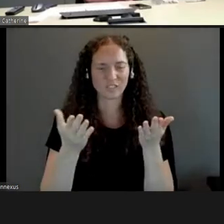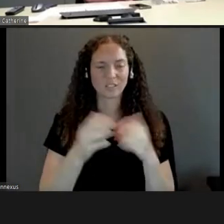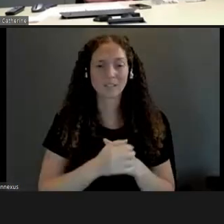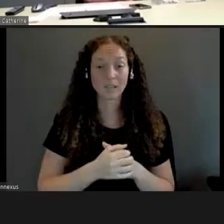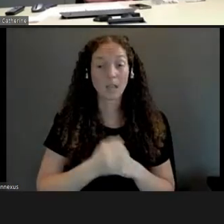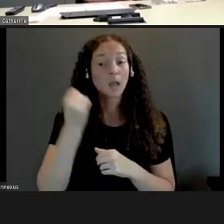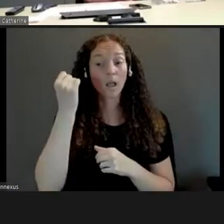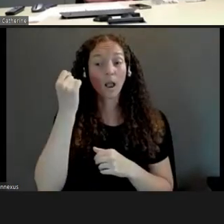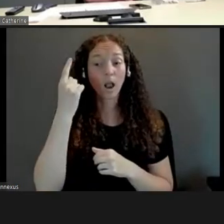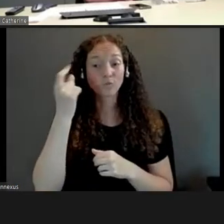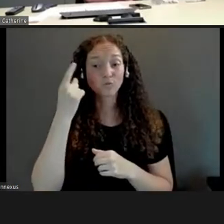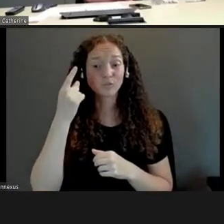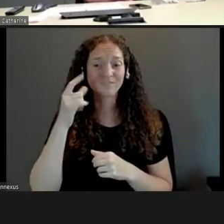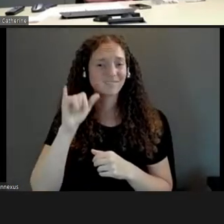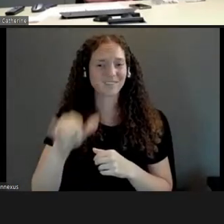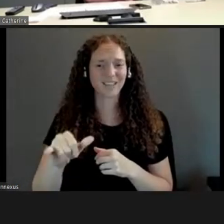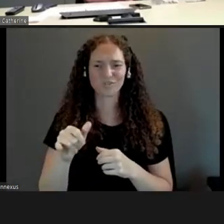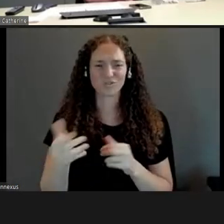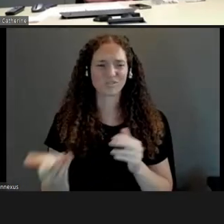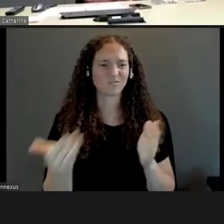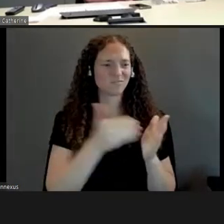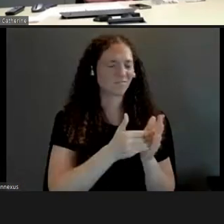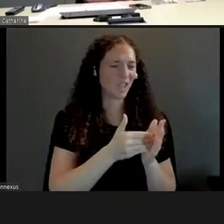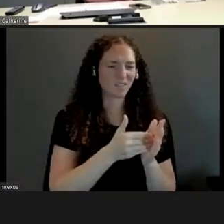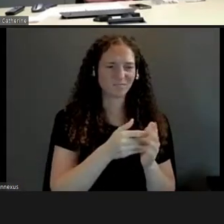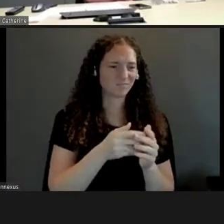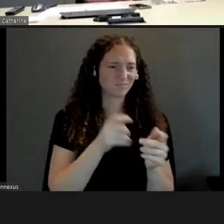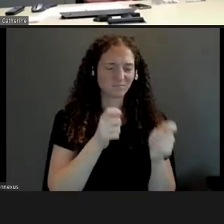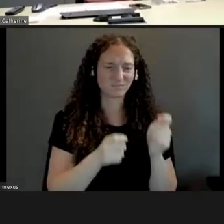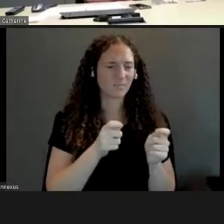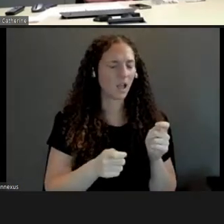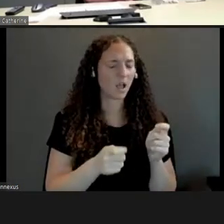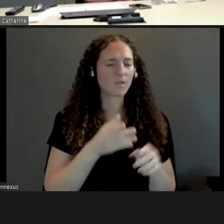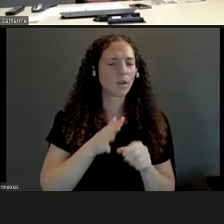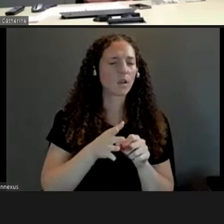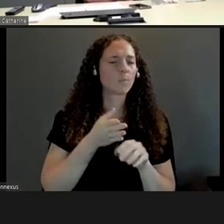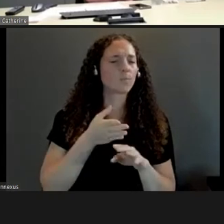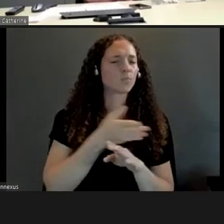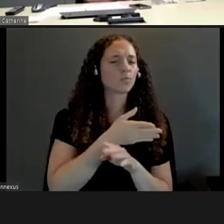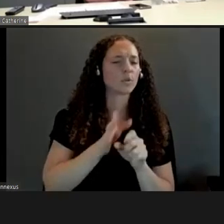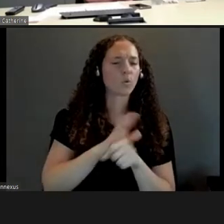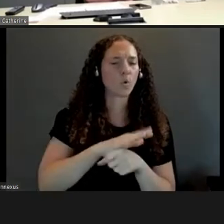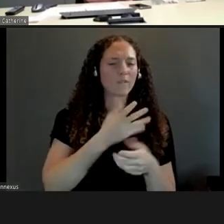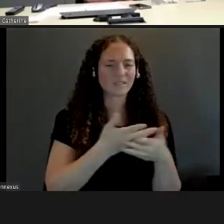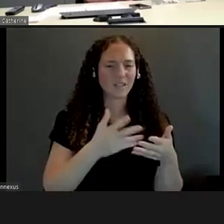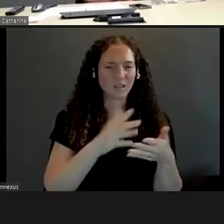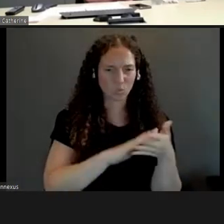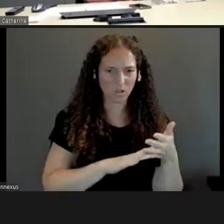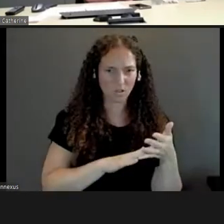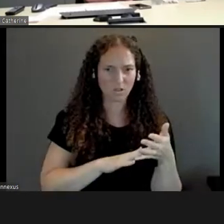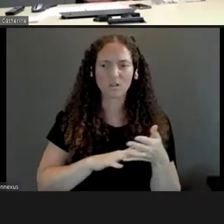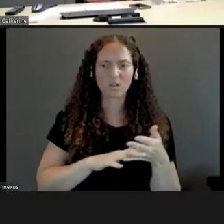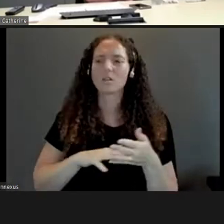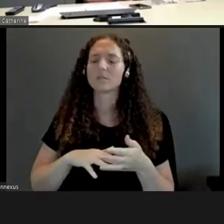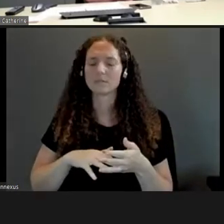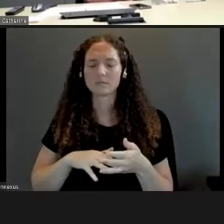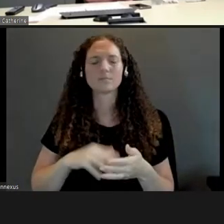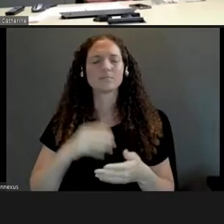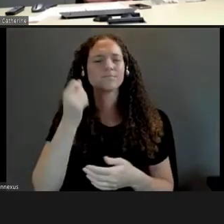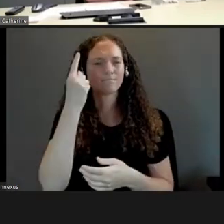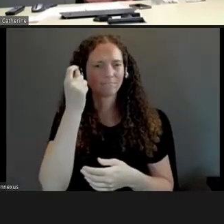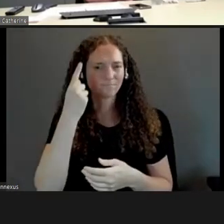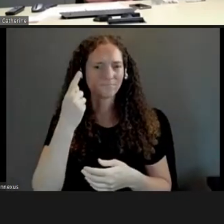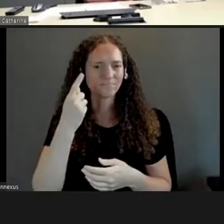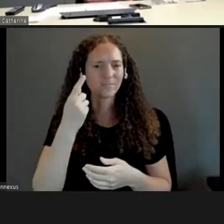the pre-COVID schedule. This, coupled with the complete elimination of the express train, is a total degradation of